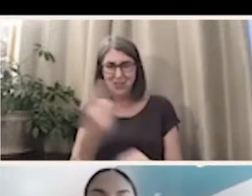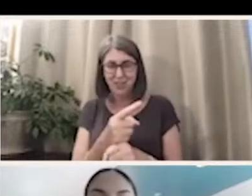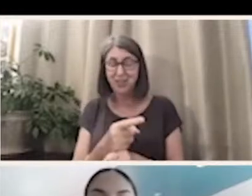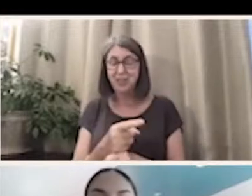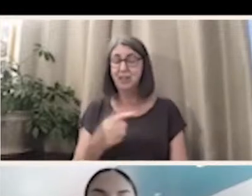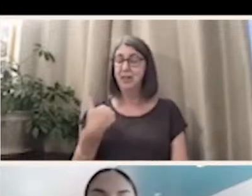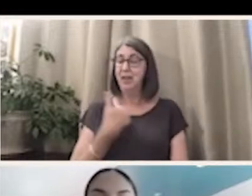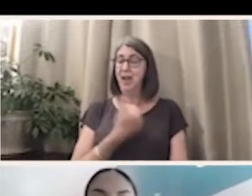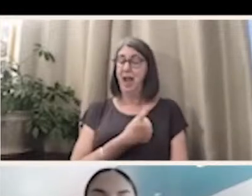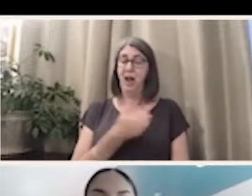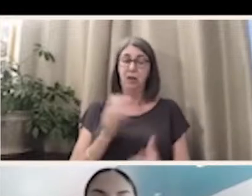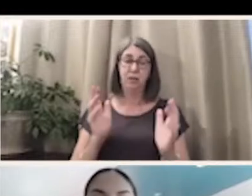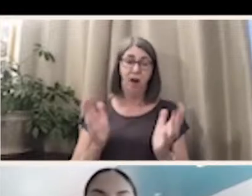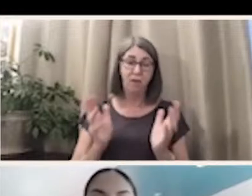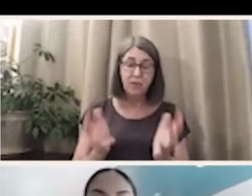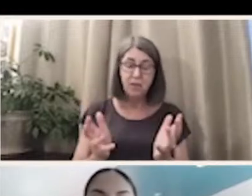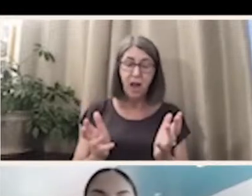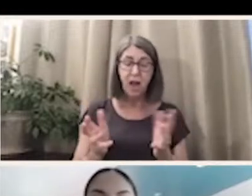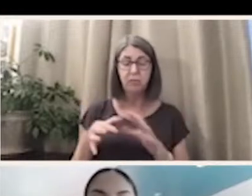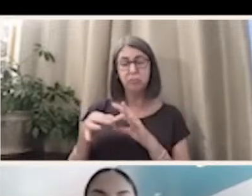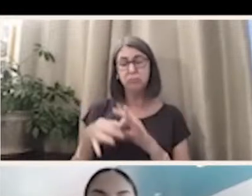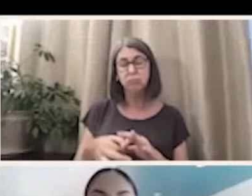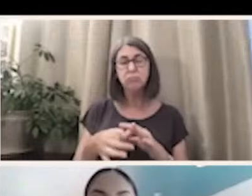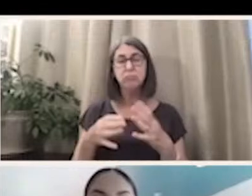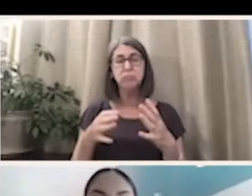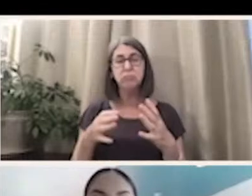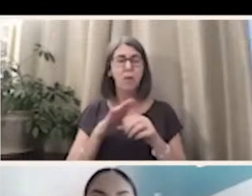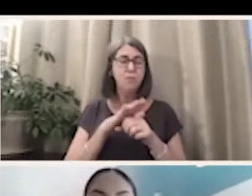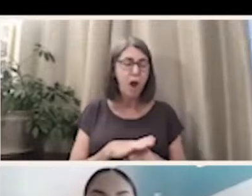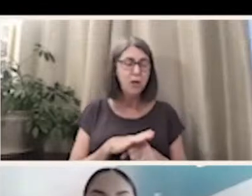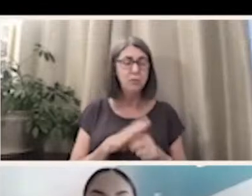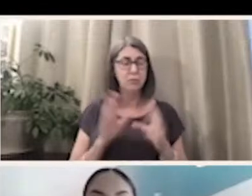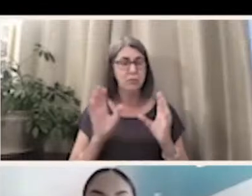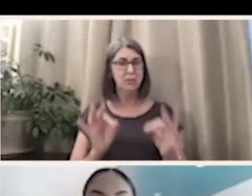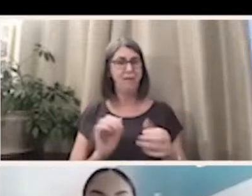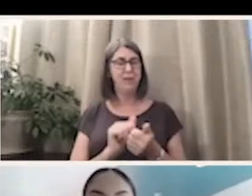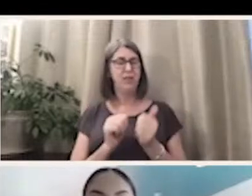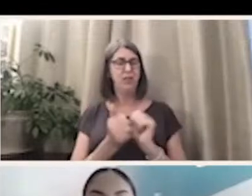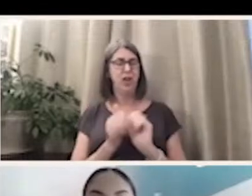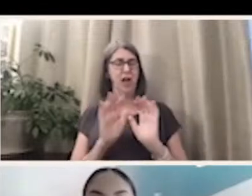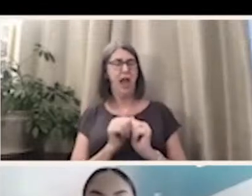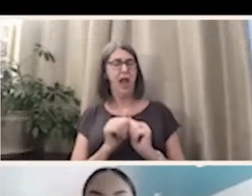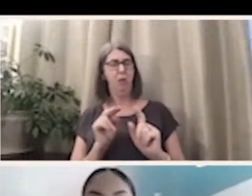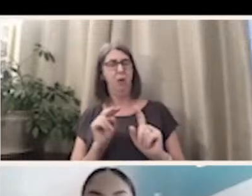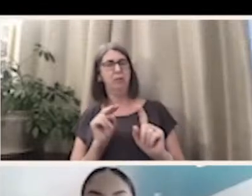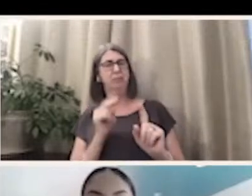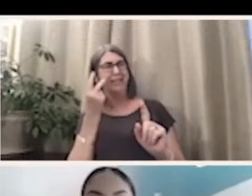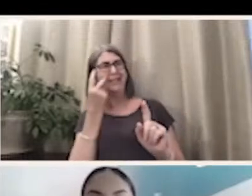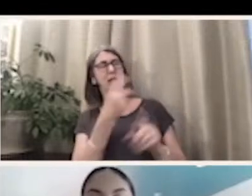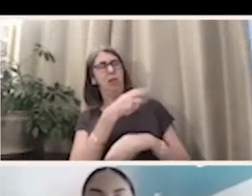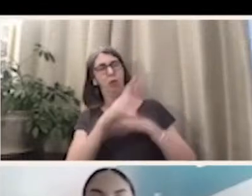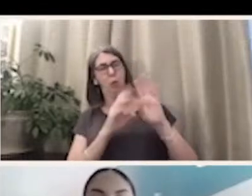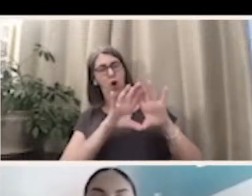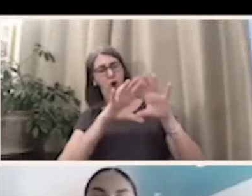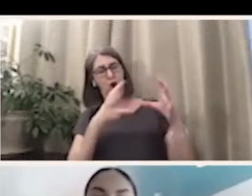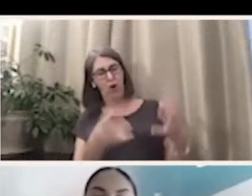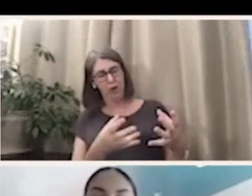Our conversation surrounding oppression has definitely changed the way I view the world and